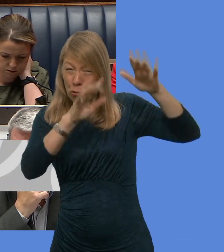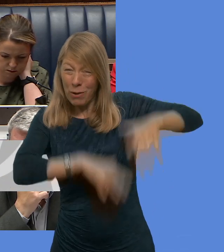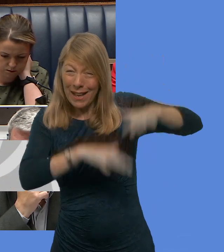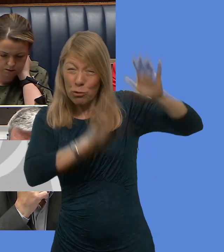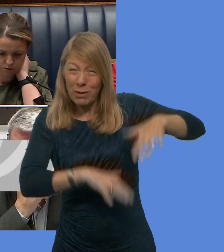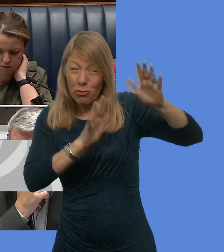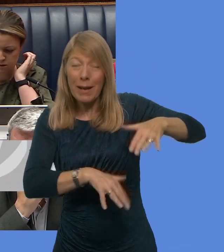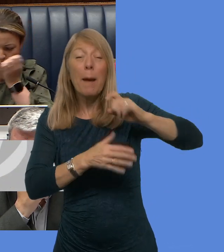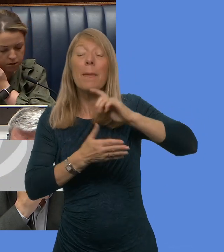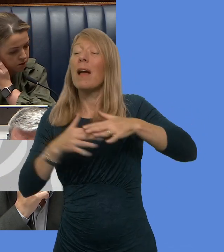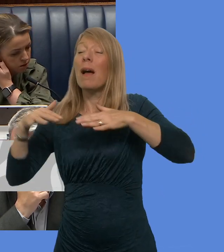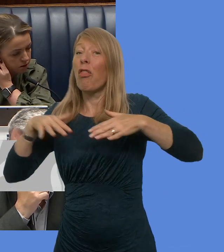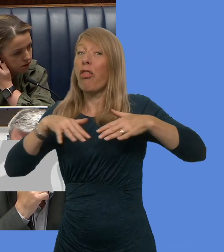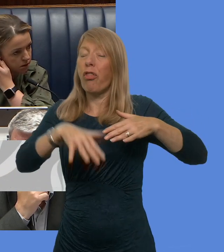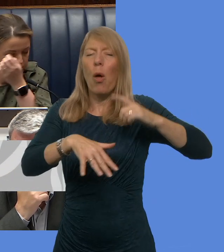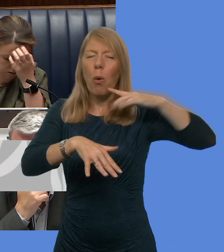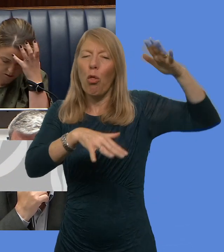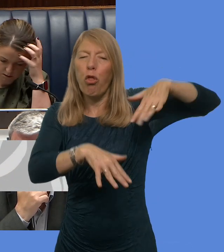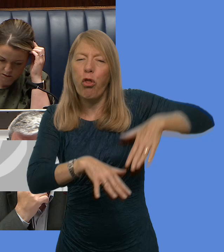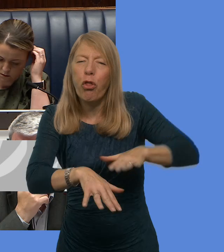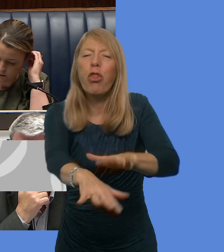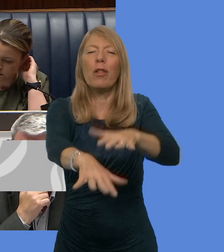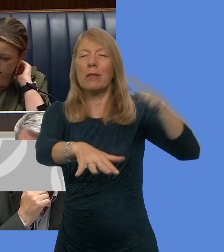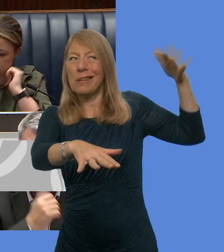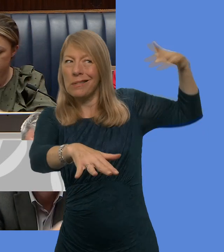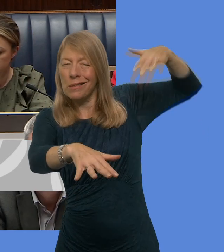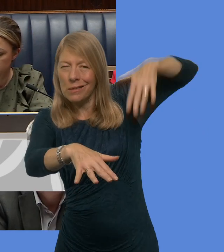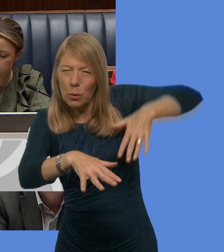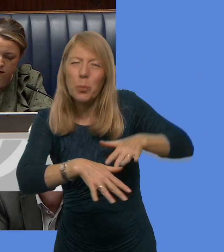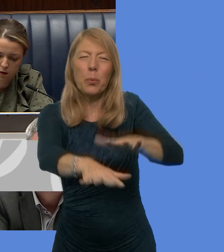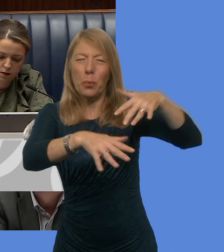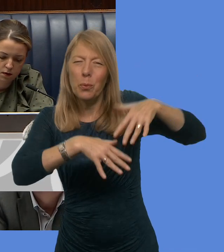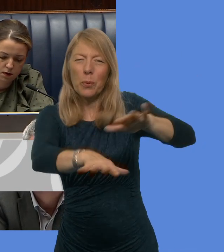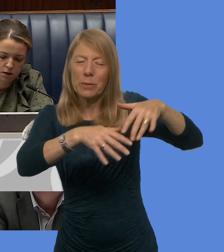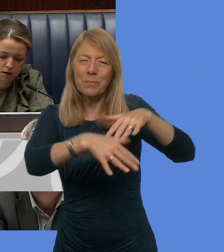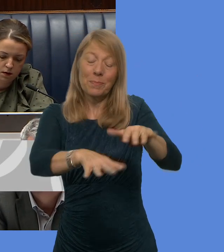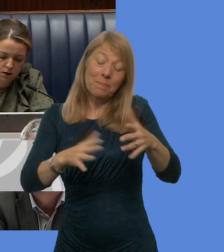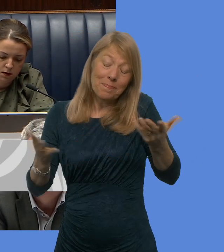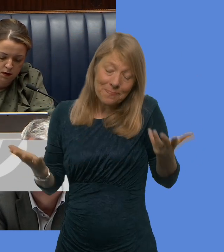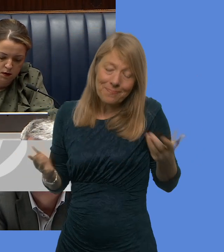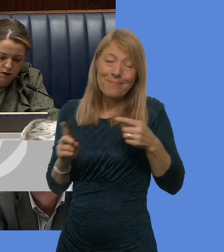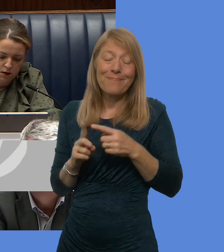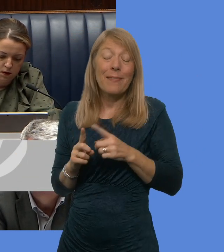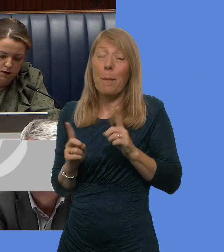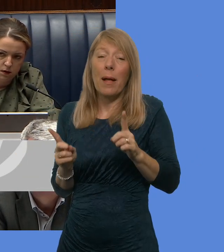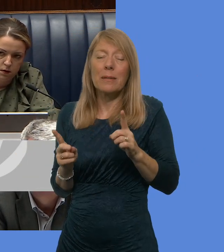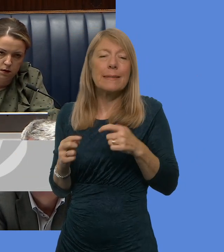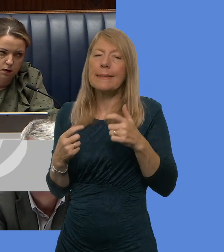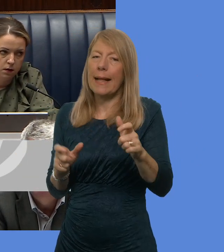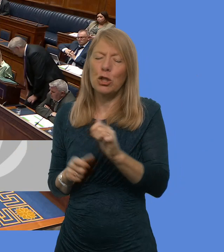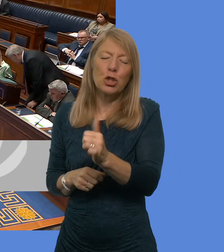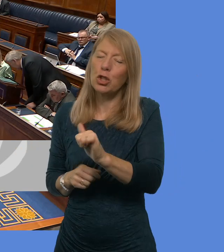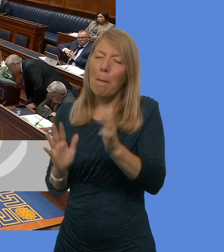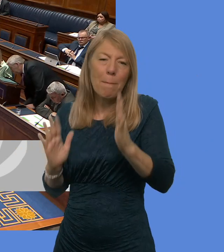further diluted. But every system, no matter how modern, how well invested in it, will have an overspill facility built into it.